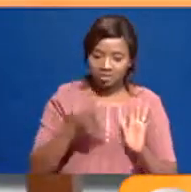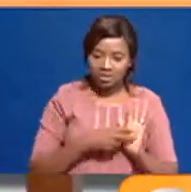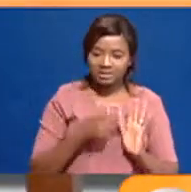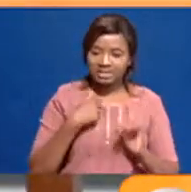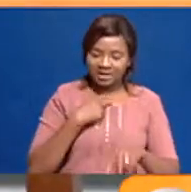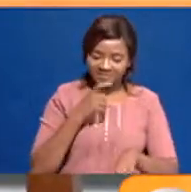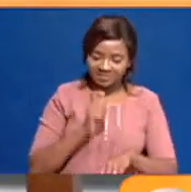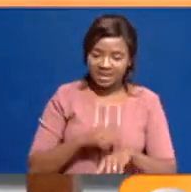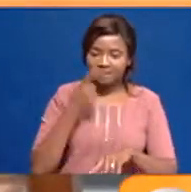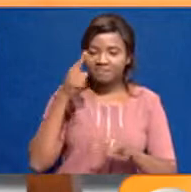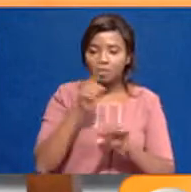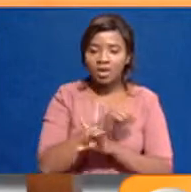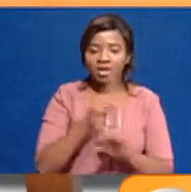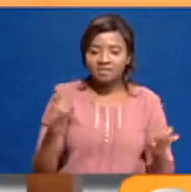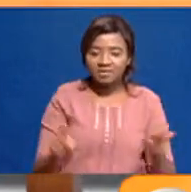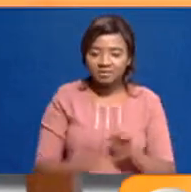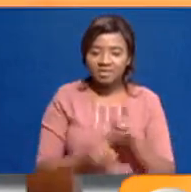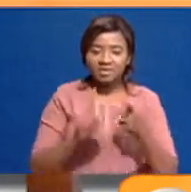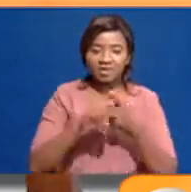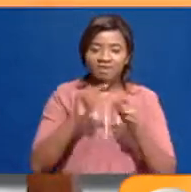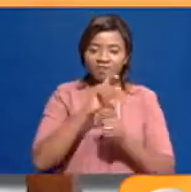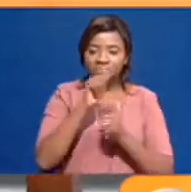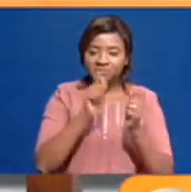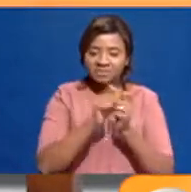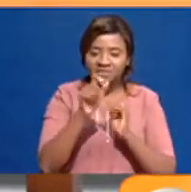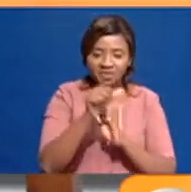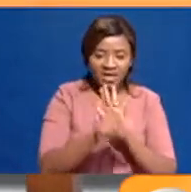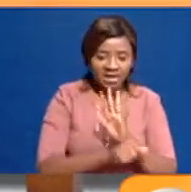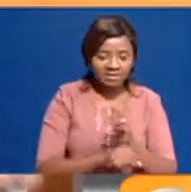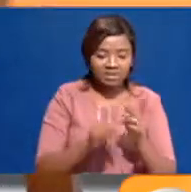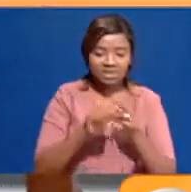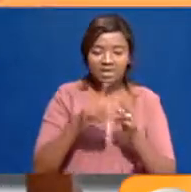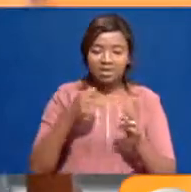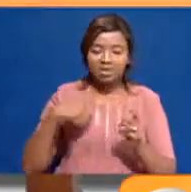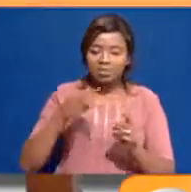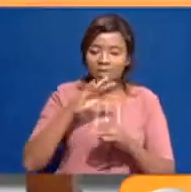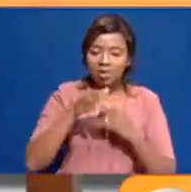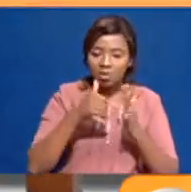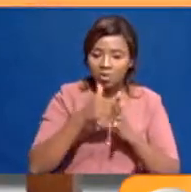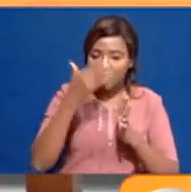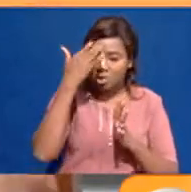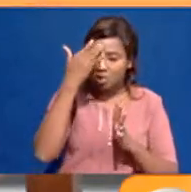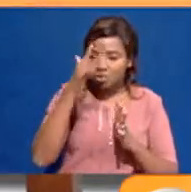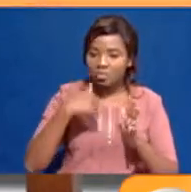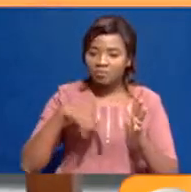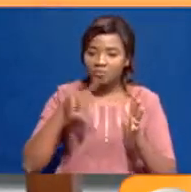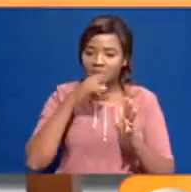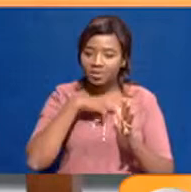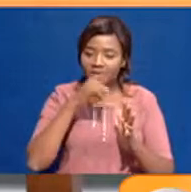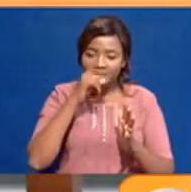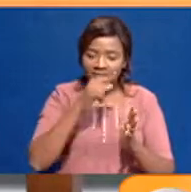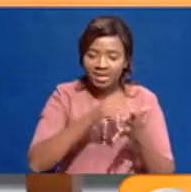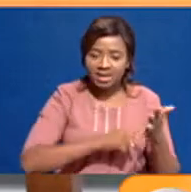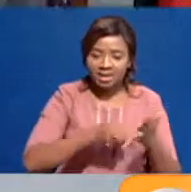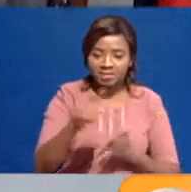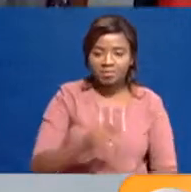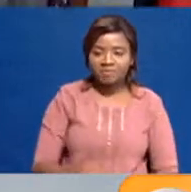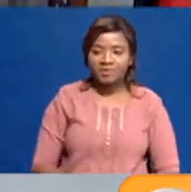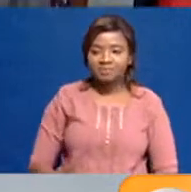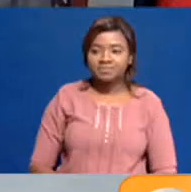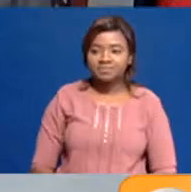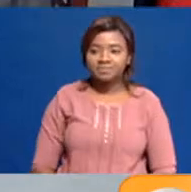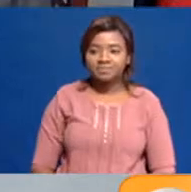specific purpose, for an agenda which we all know and we have also approved. That's it. But